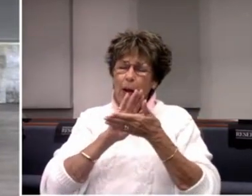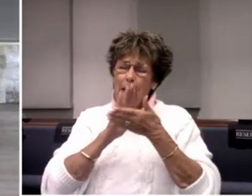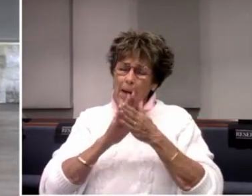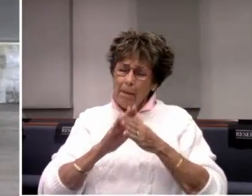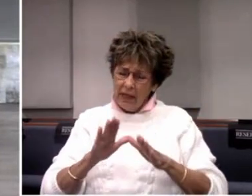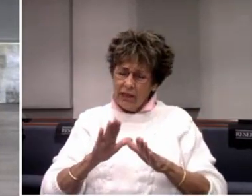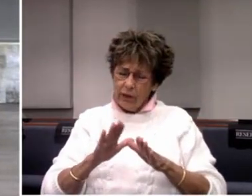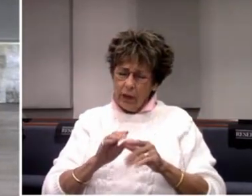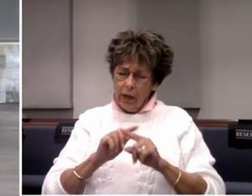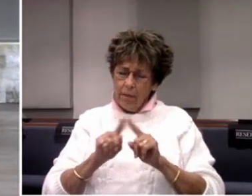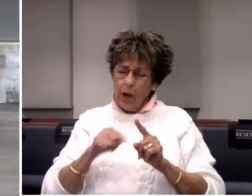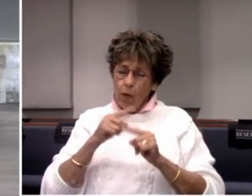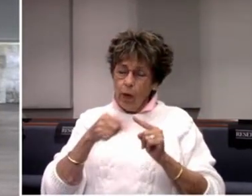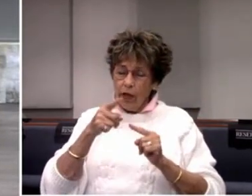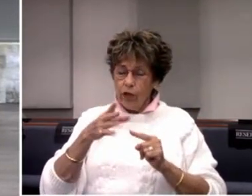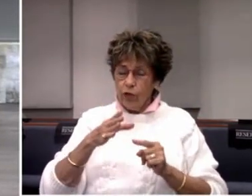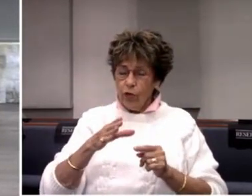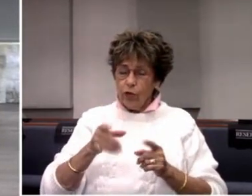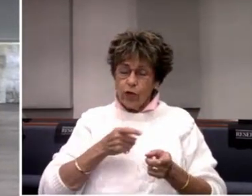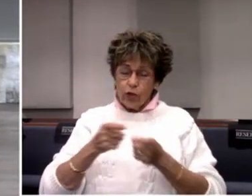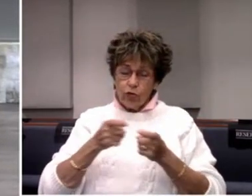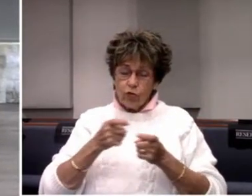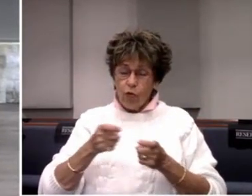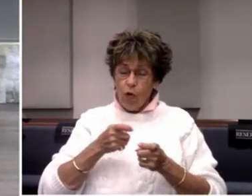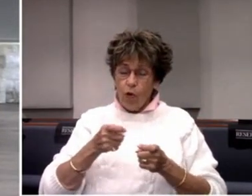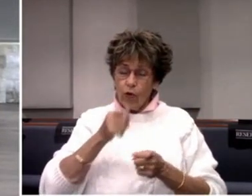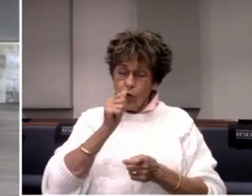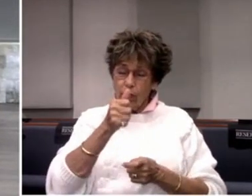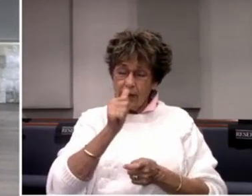you can control yourself and not fight,